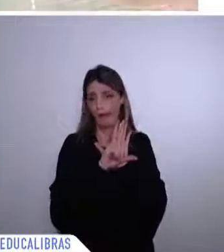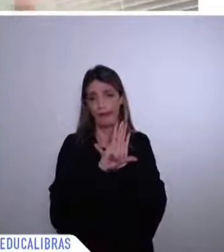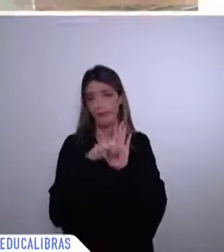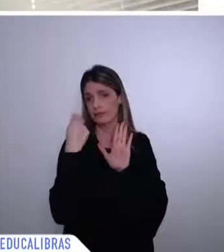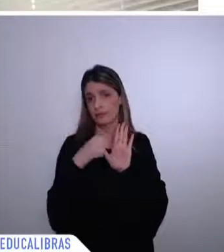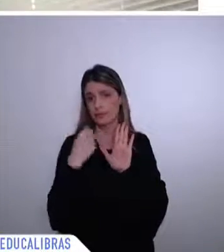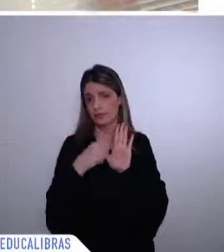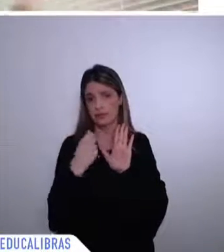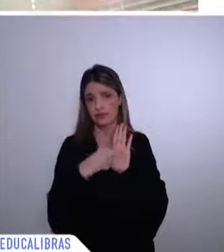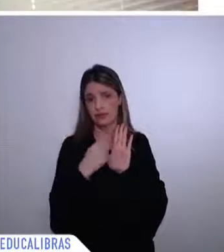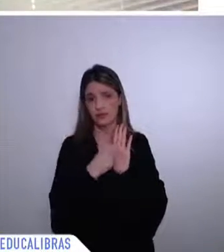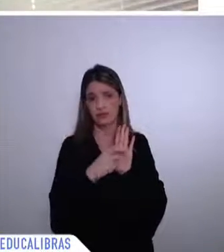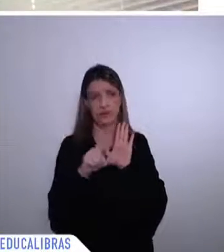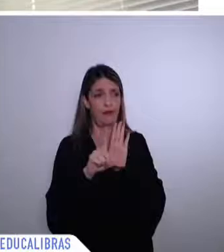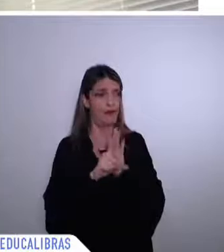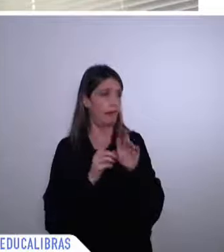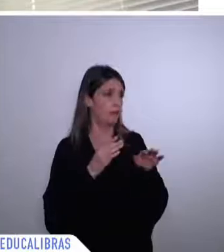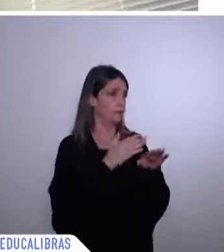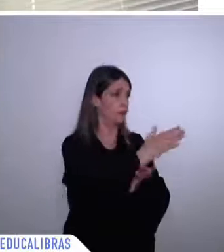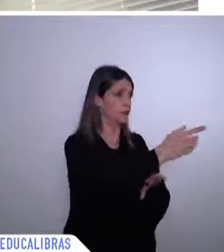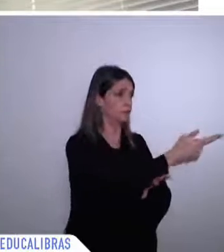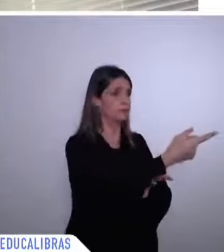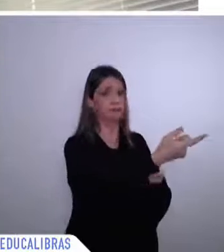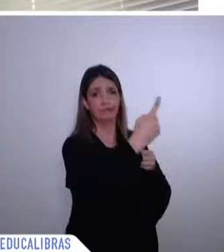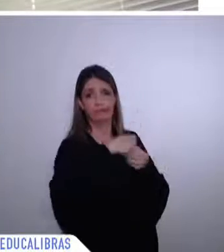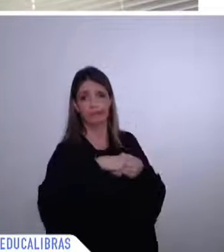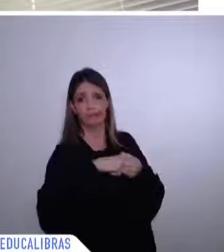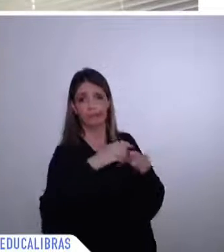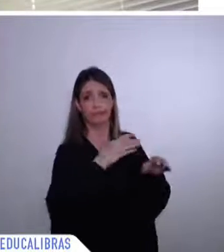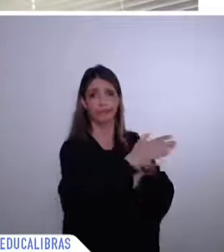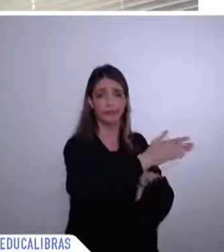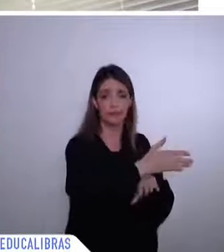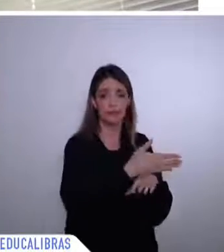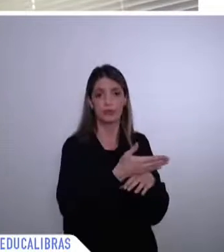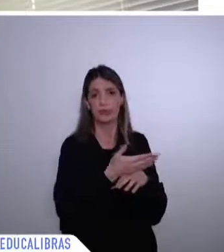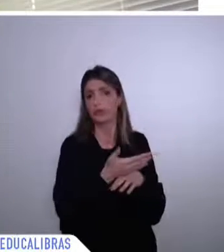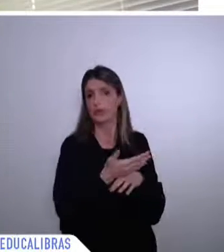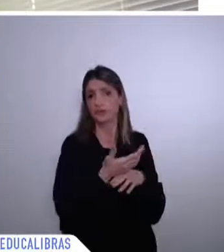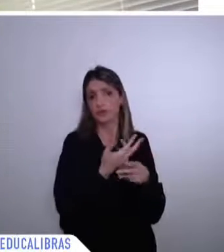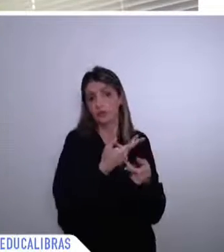basically manifested through legislation or